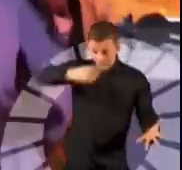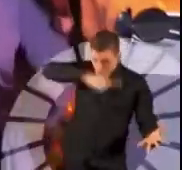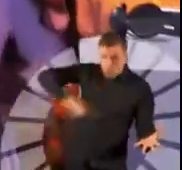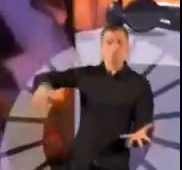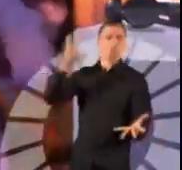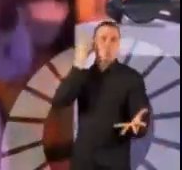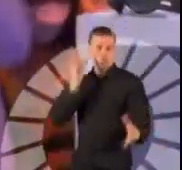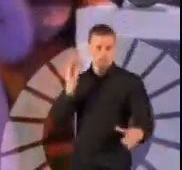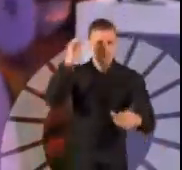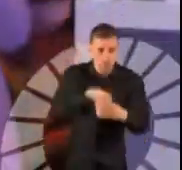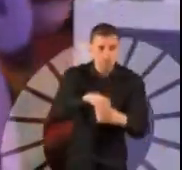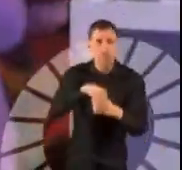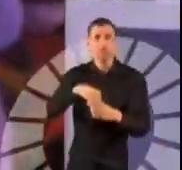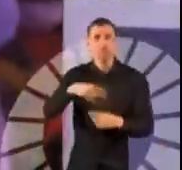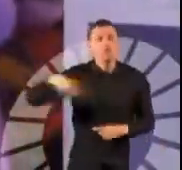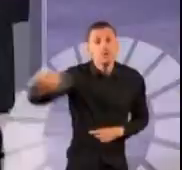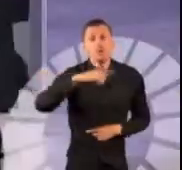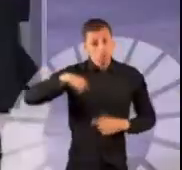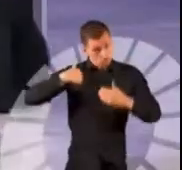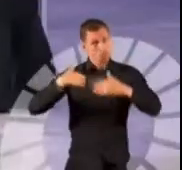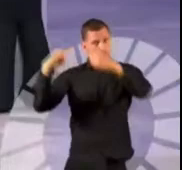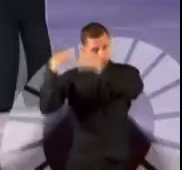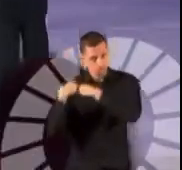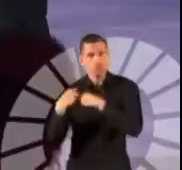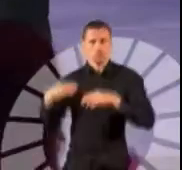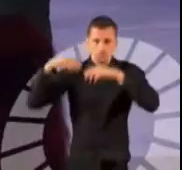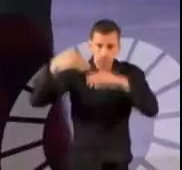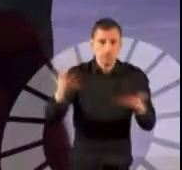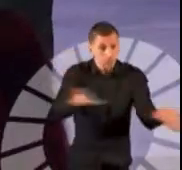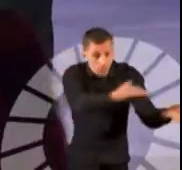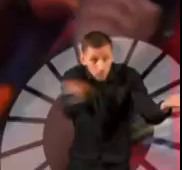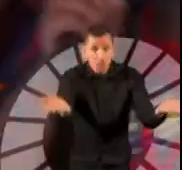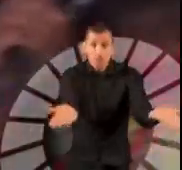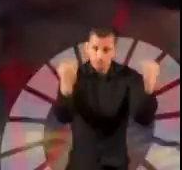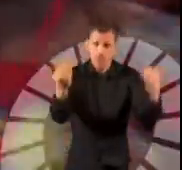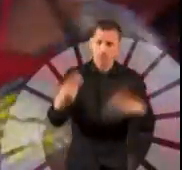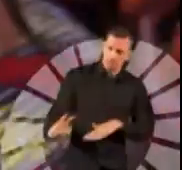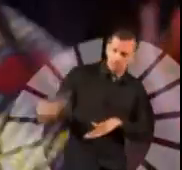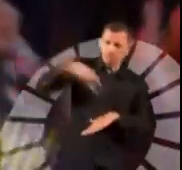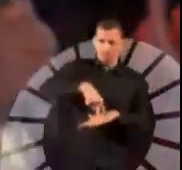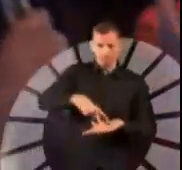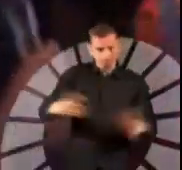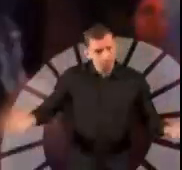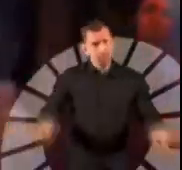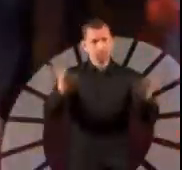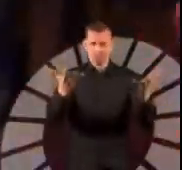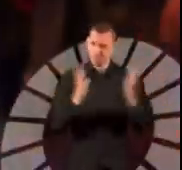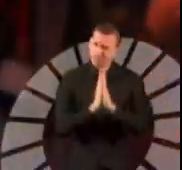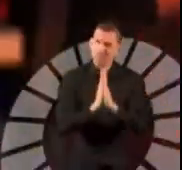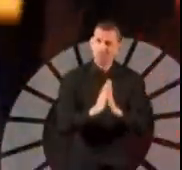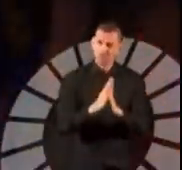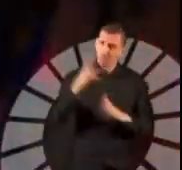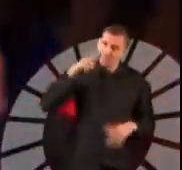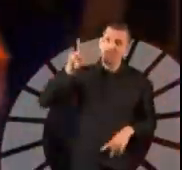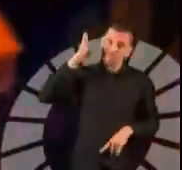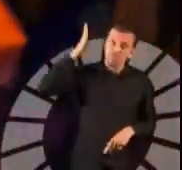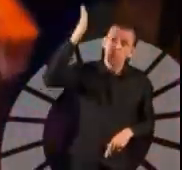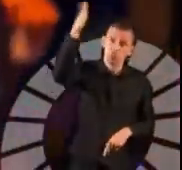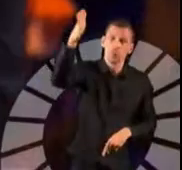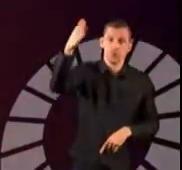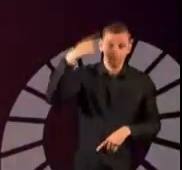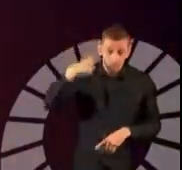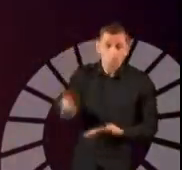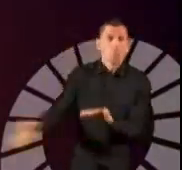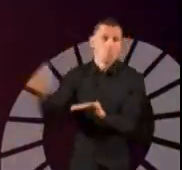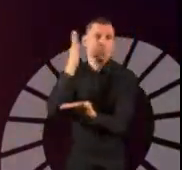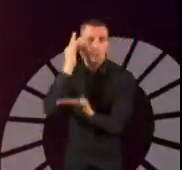up. Stand for our future, stand for our funding, and stand for our education. This is no longer an